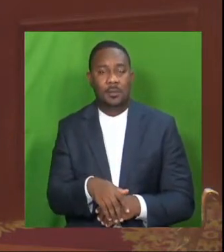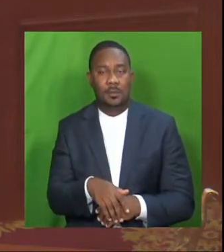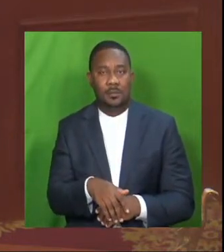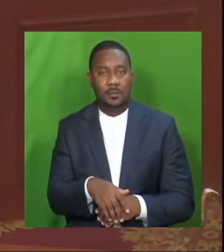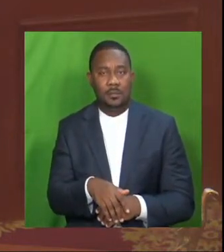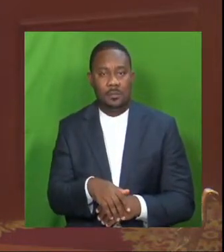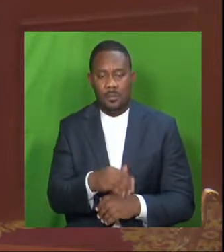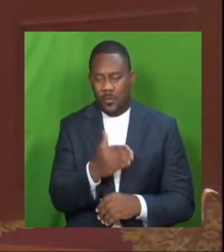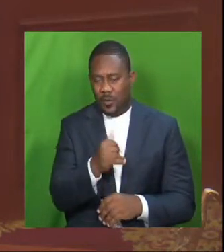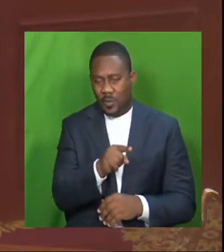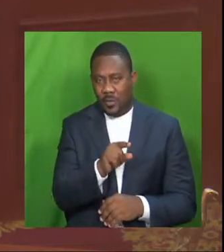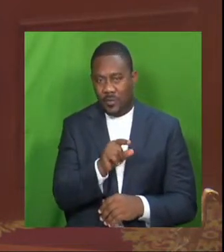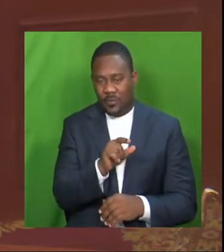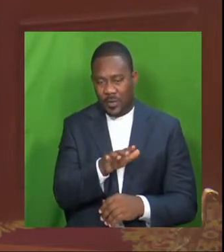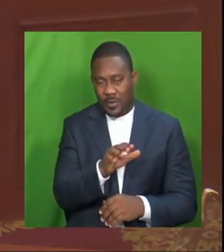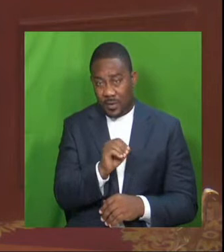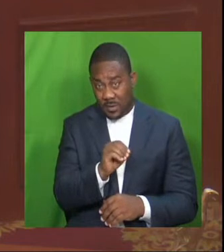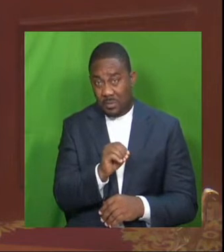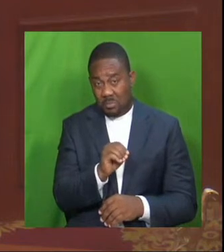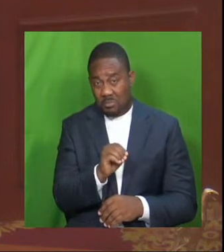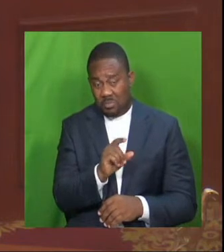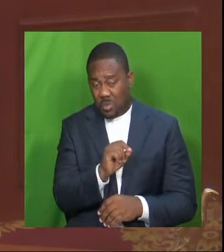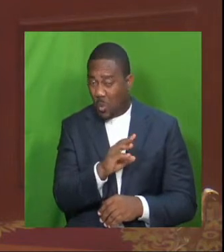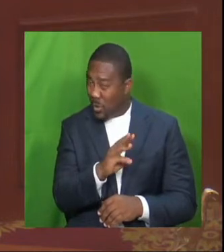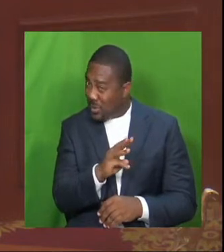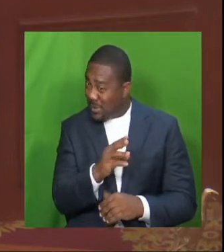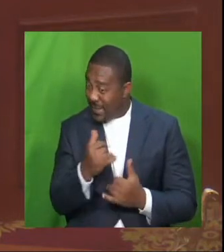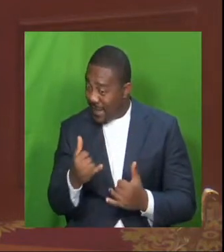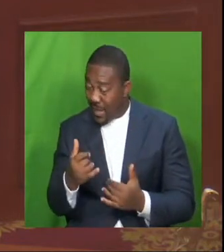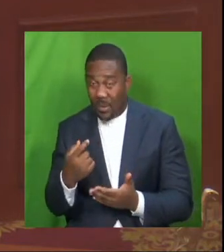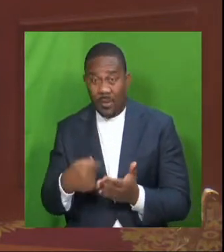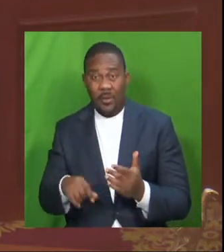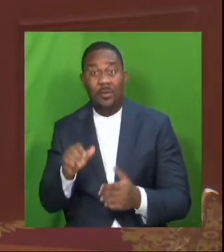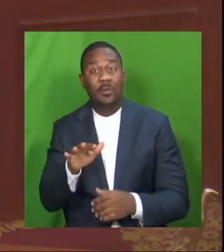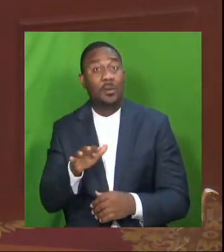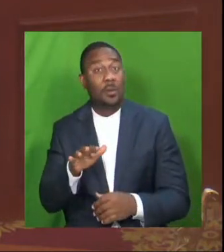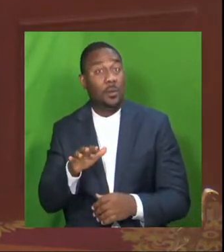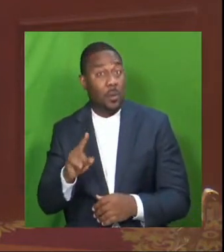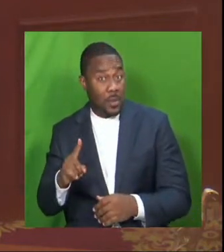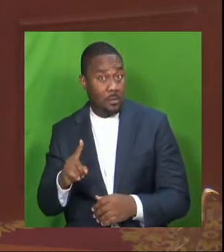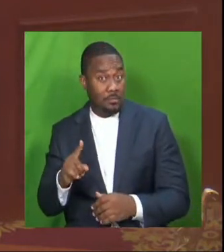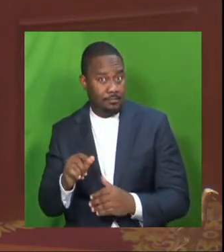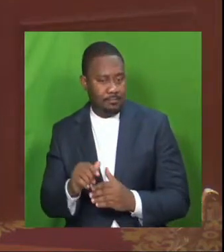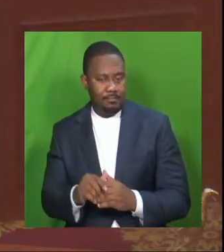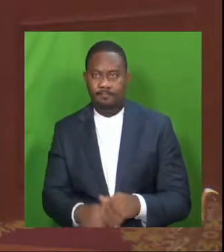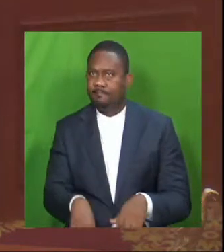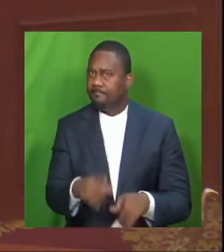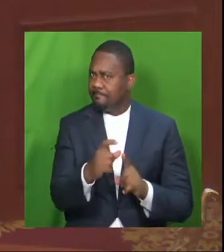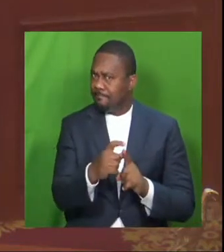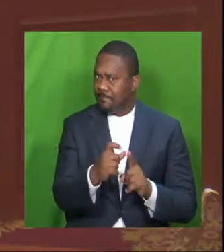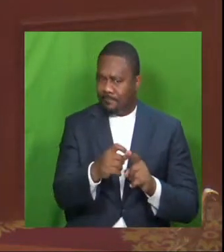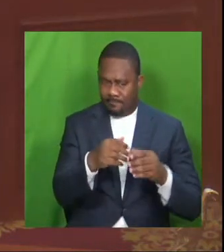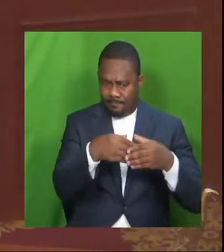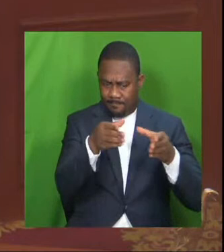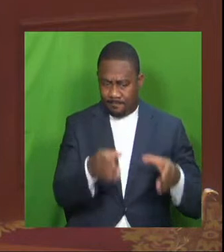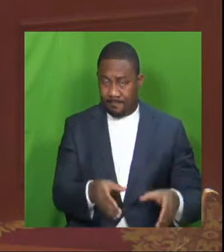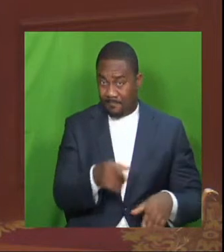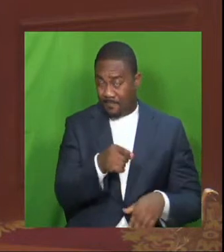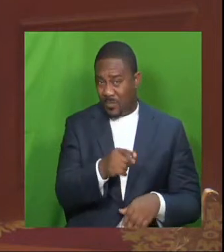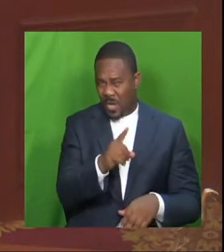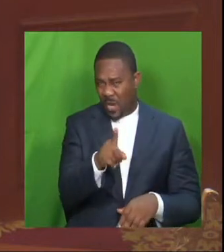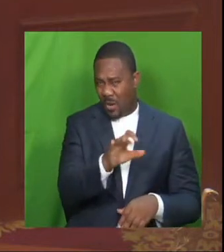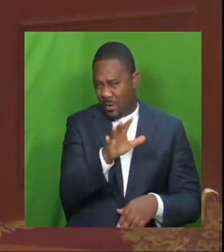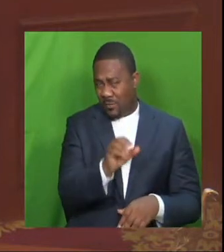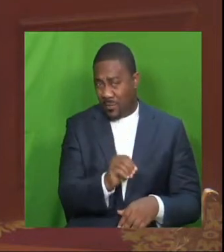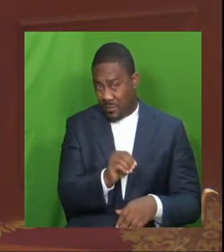14.50 Ghana cedis today is selling at 51 Ghana cedis. A bag of rice which sold for 150